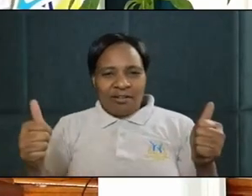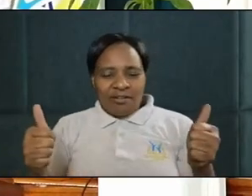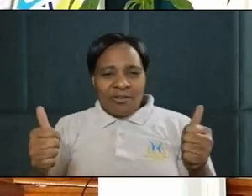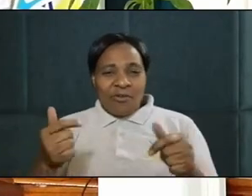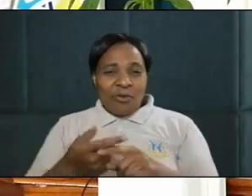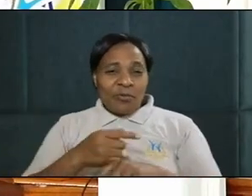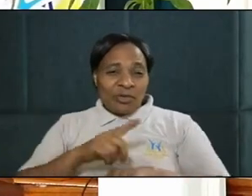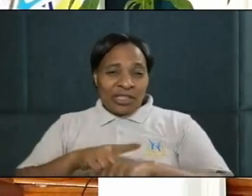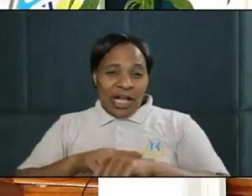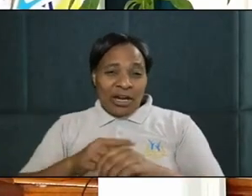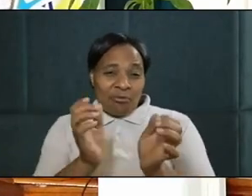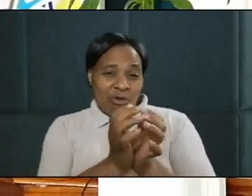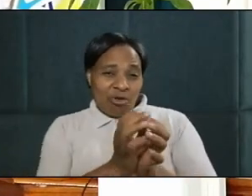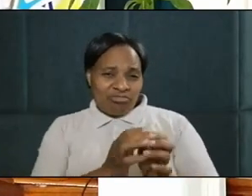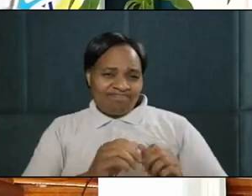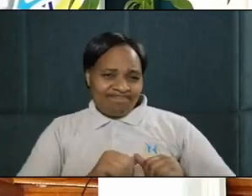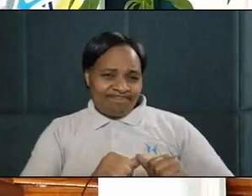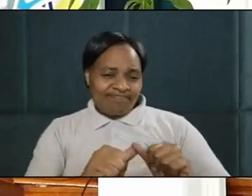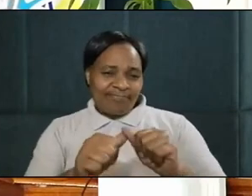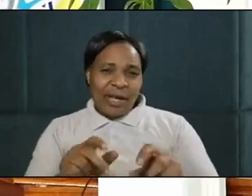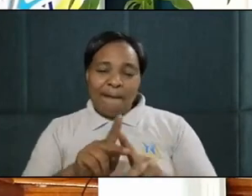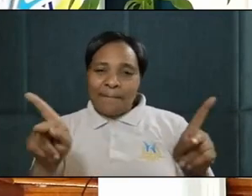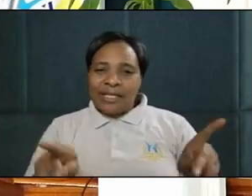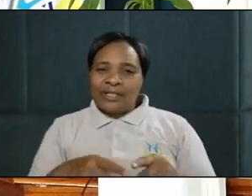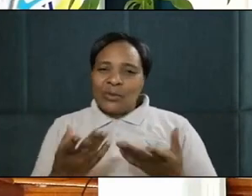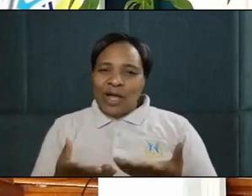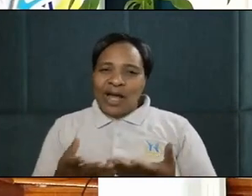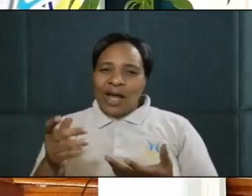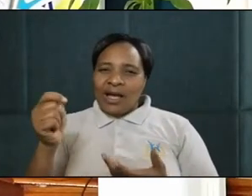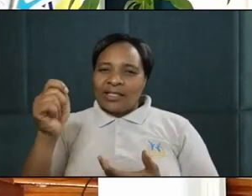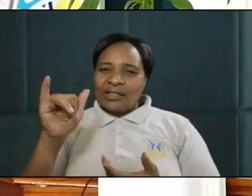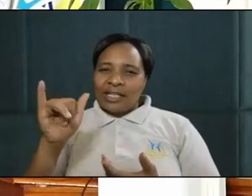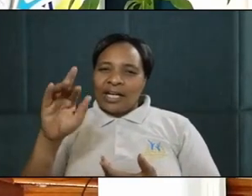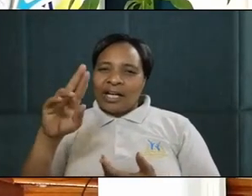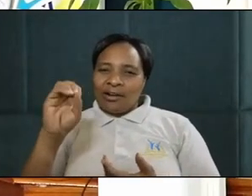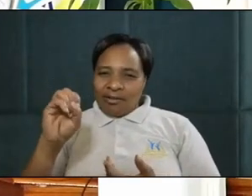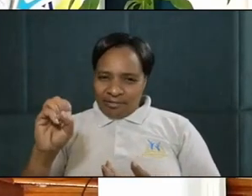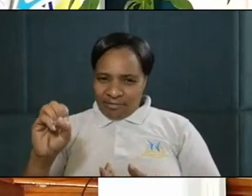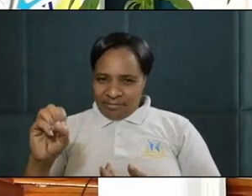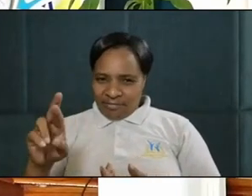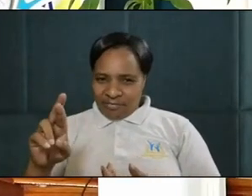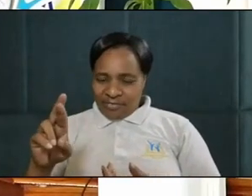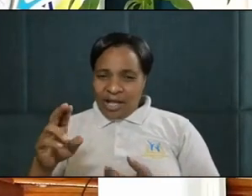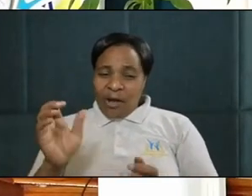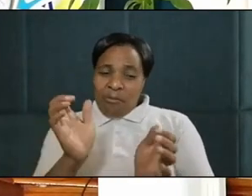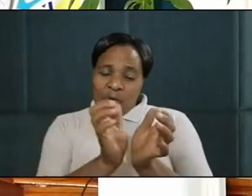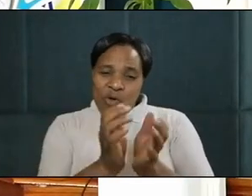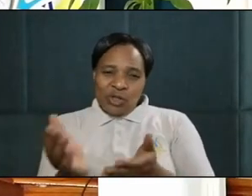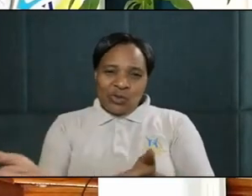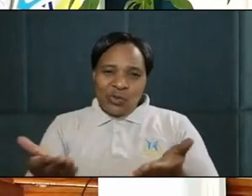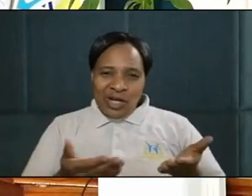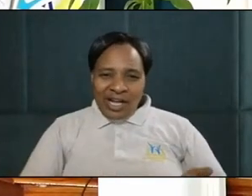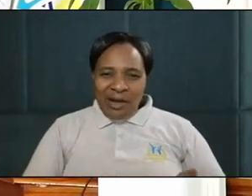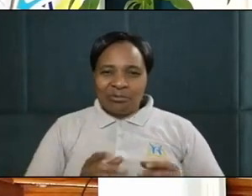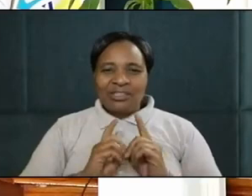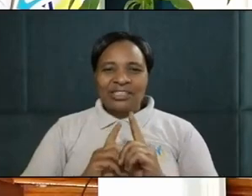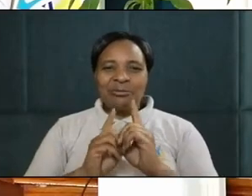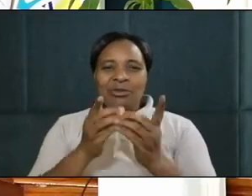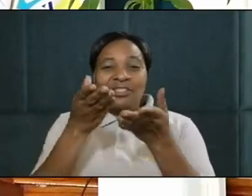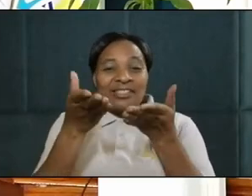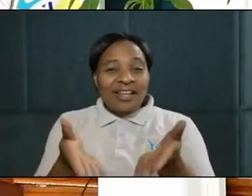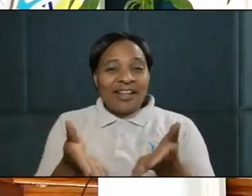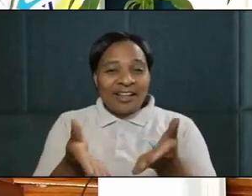Patara, Paul proceeds to a place called Tyre. Now, at Tyre, Paul is welcomed by the disciples there,